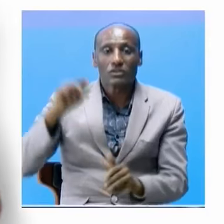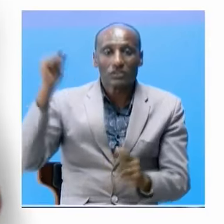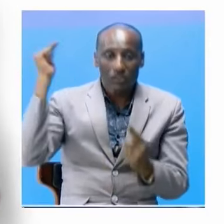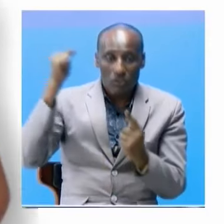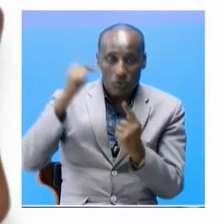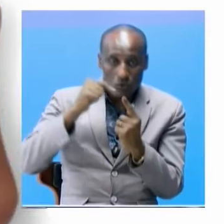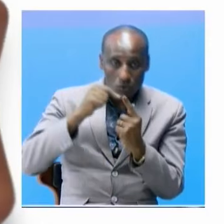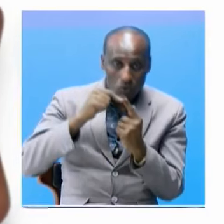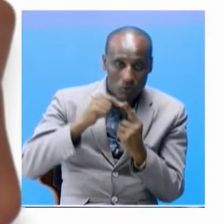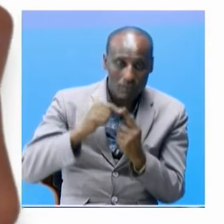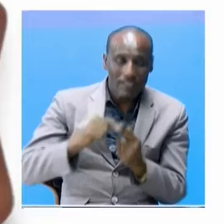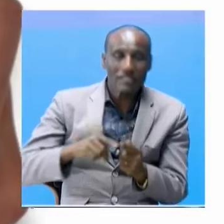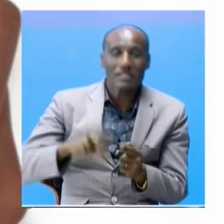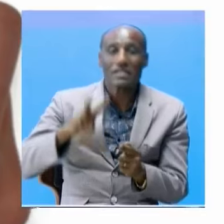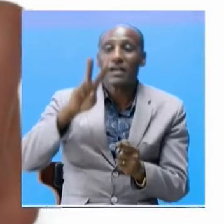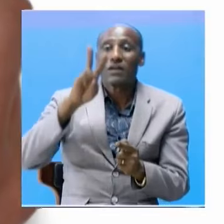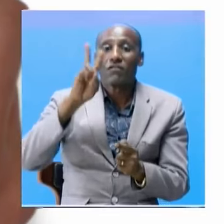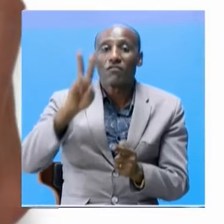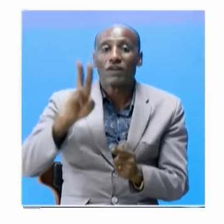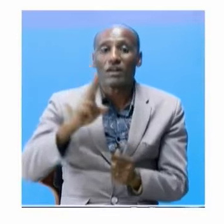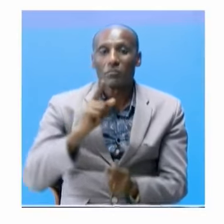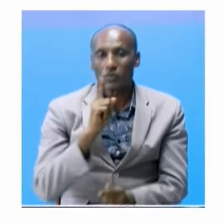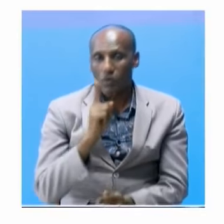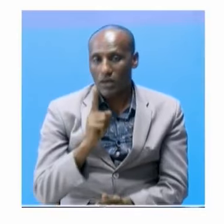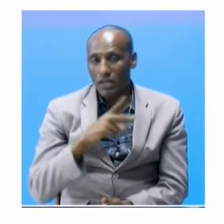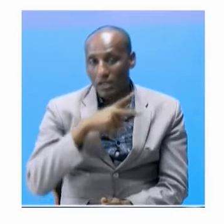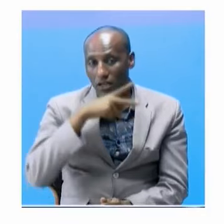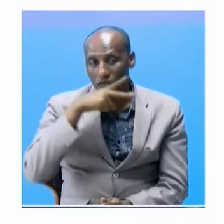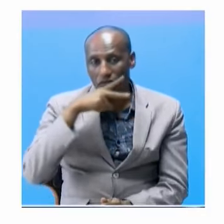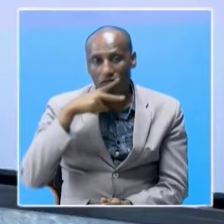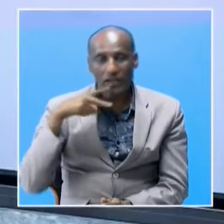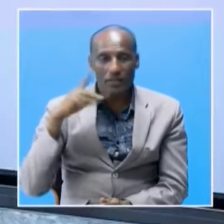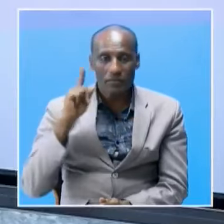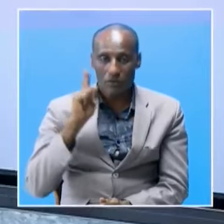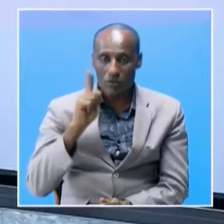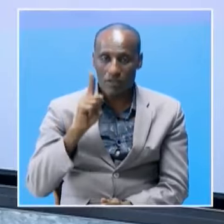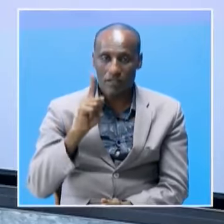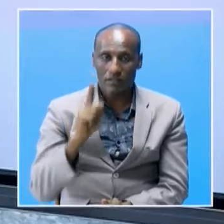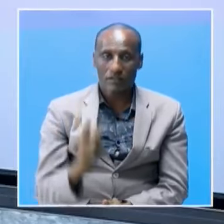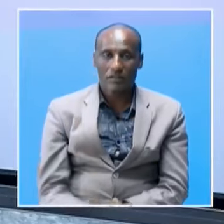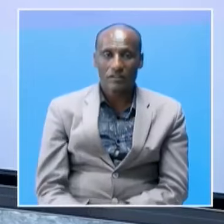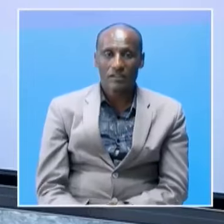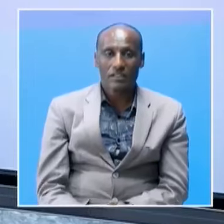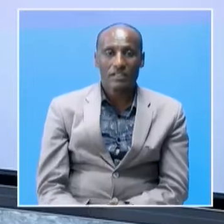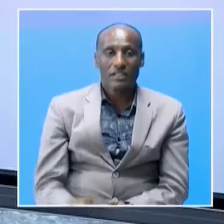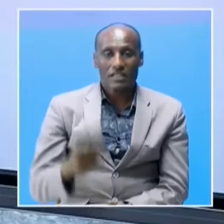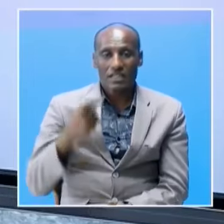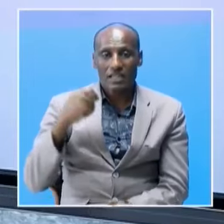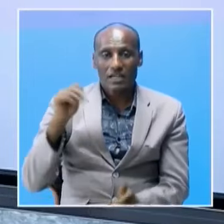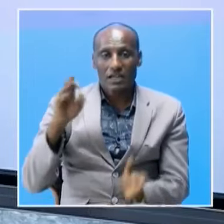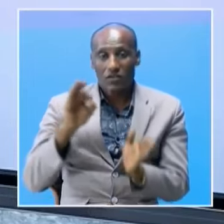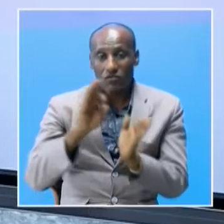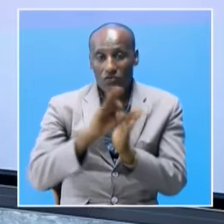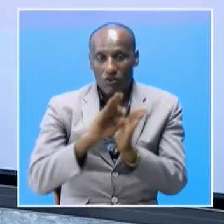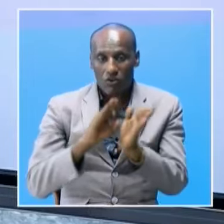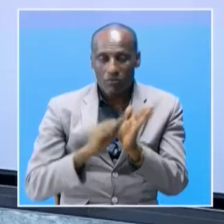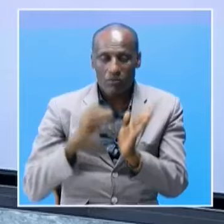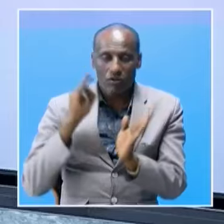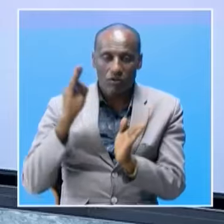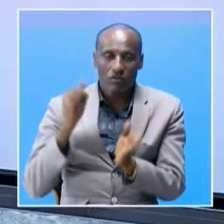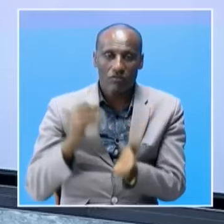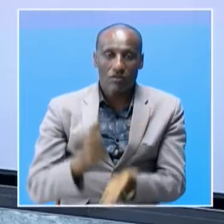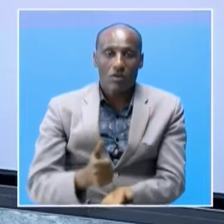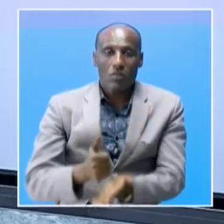Verb 1. So, the form of the modal verbs when